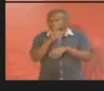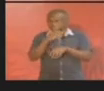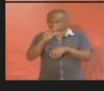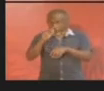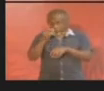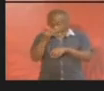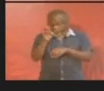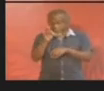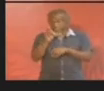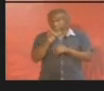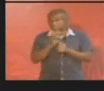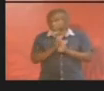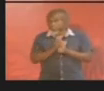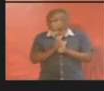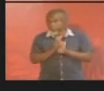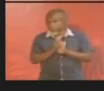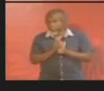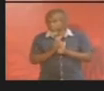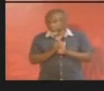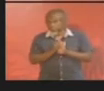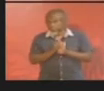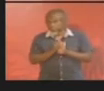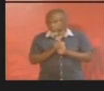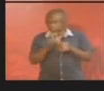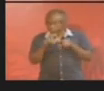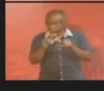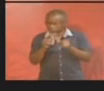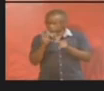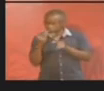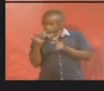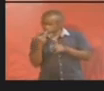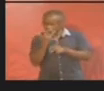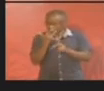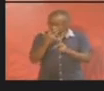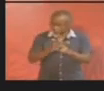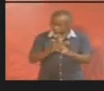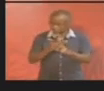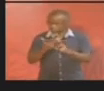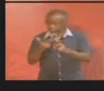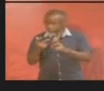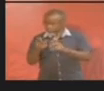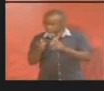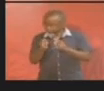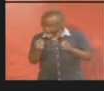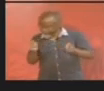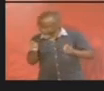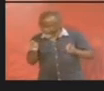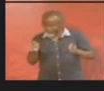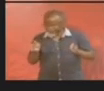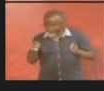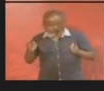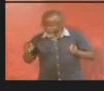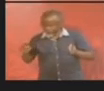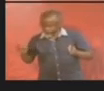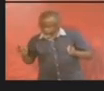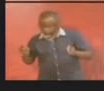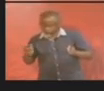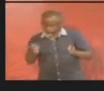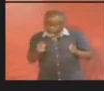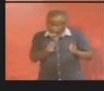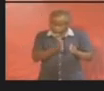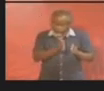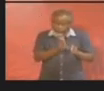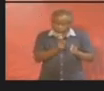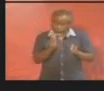we're sticking with that 3-month interval, then all your first doses, the 33,600, would have to